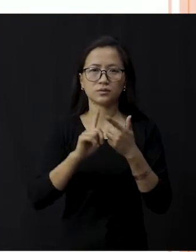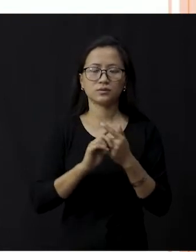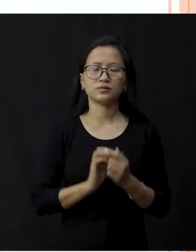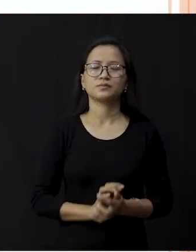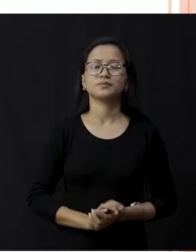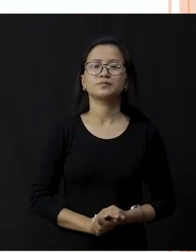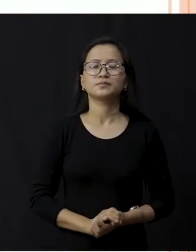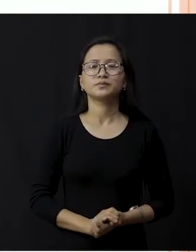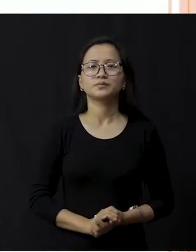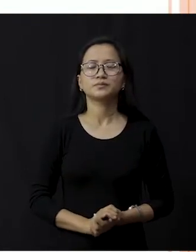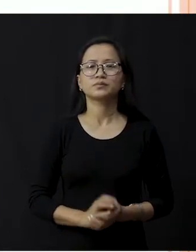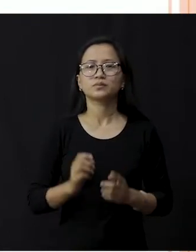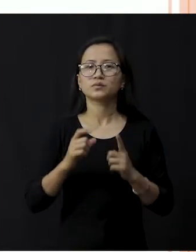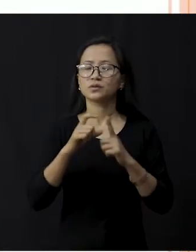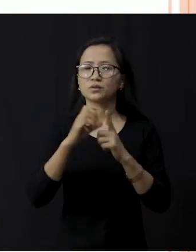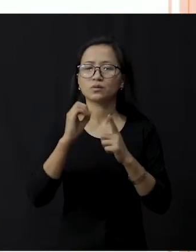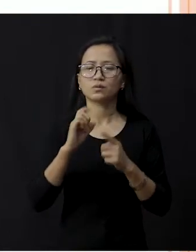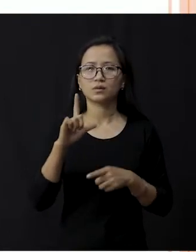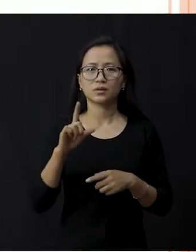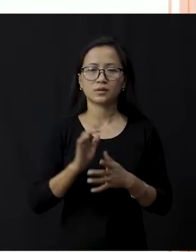D-O-L-P-H-I-N, dolphin. Again,